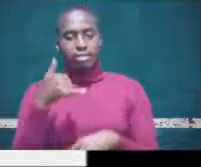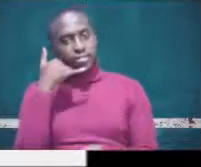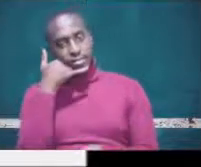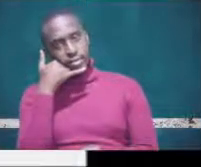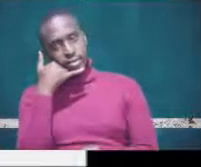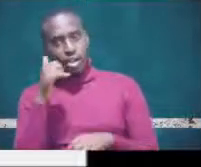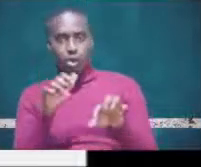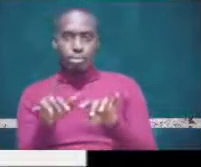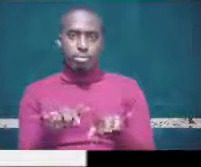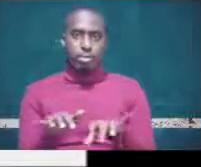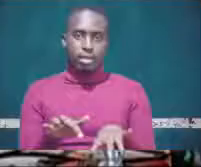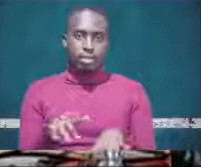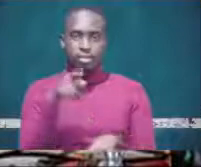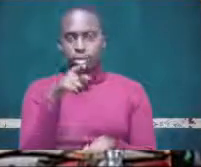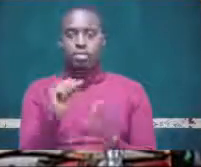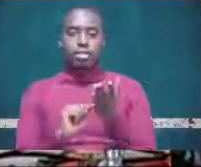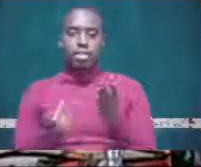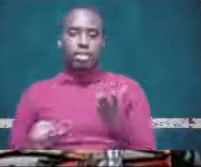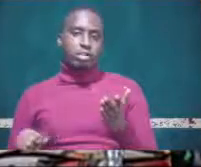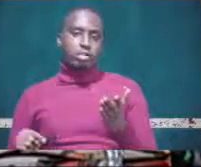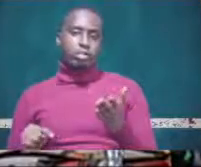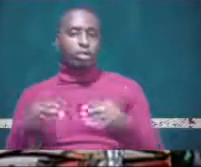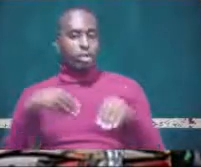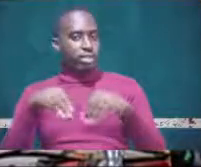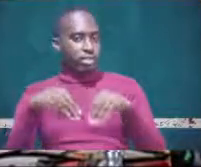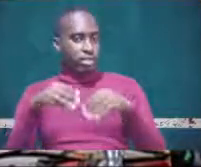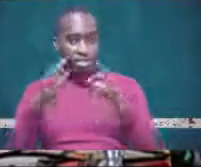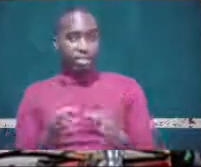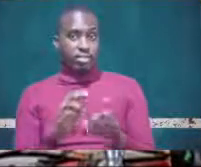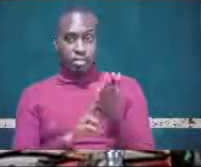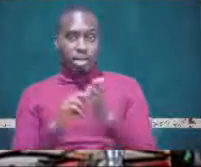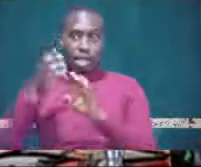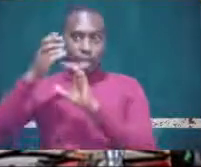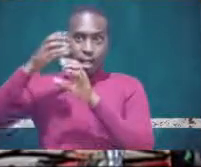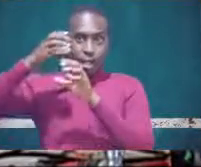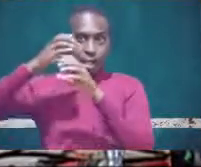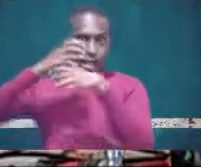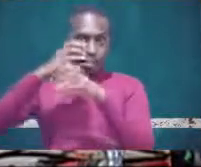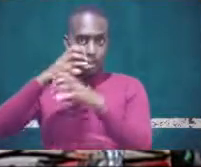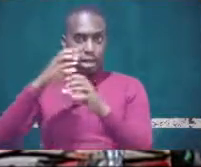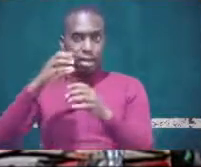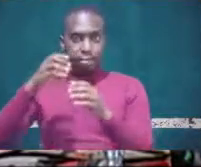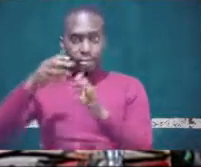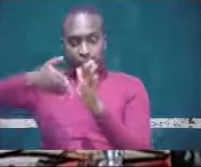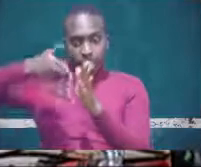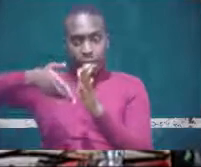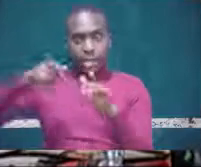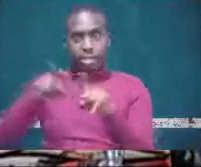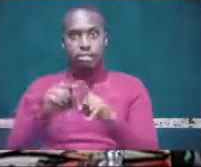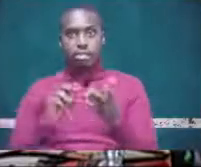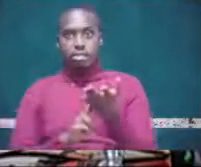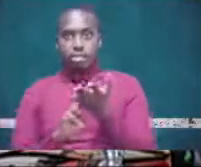phones, computers, those are technological devices. Cameras, those are technological devices or